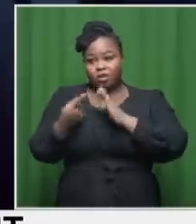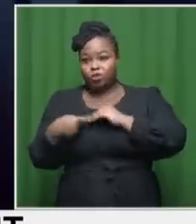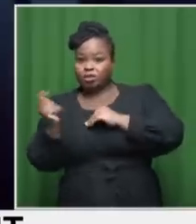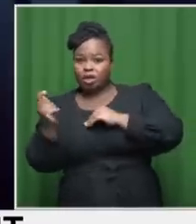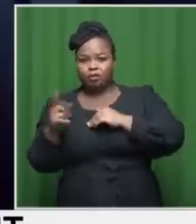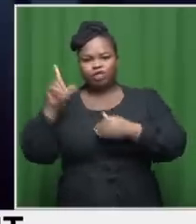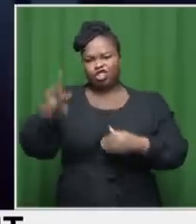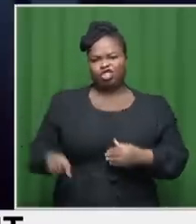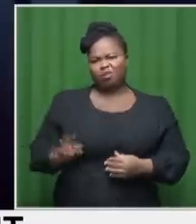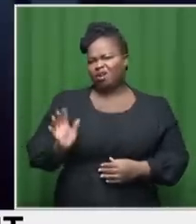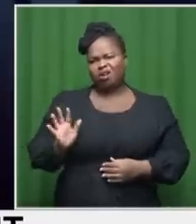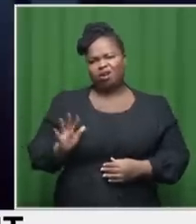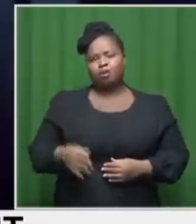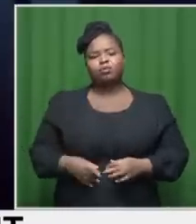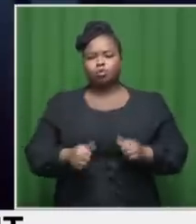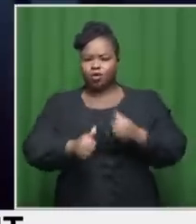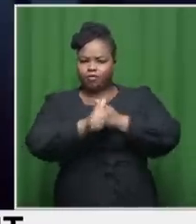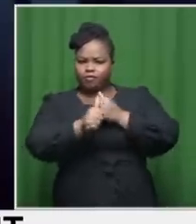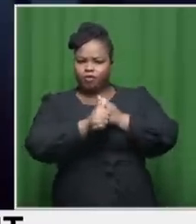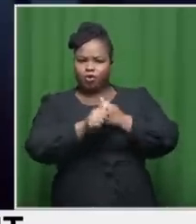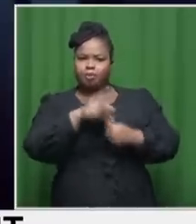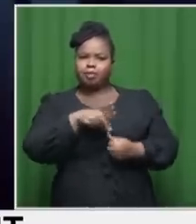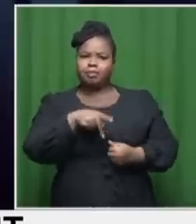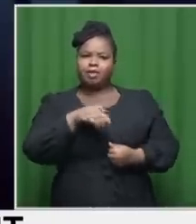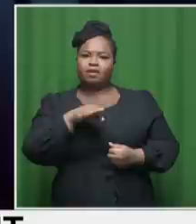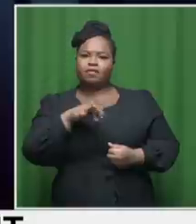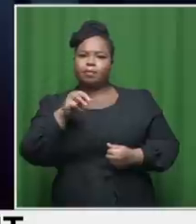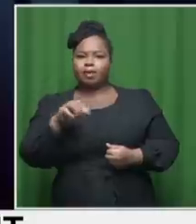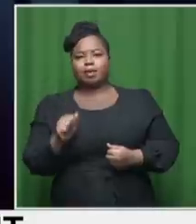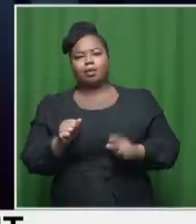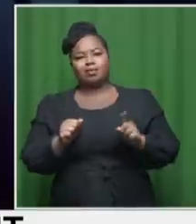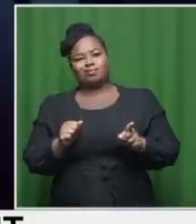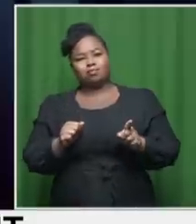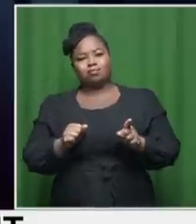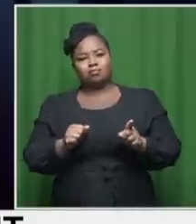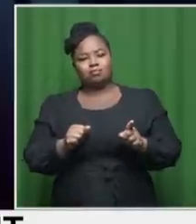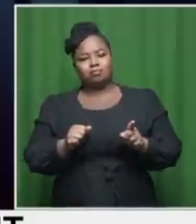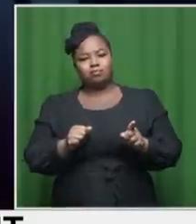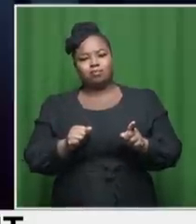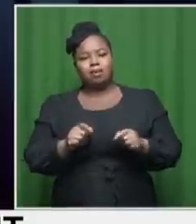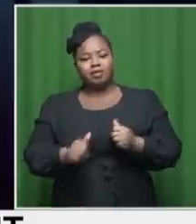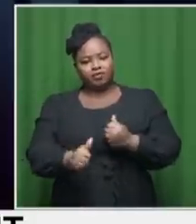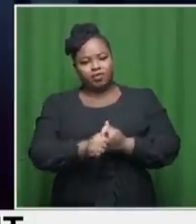we do, we follow that route in terms of the PFMA.